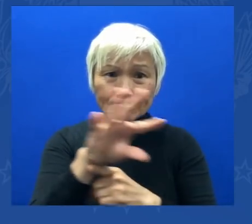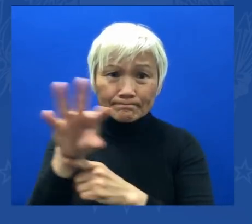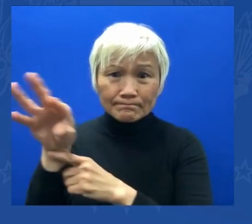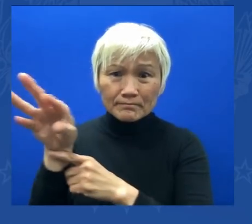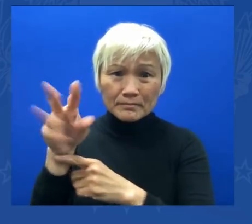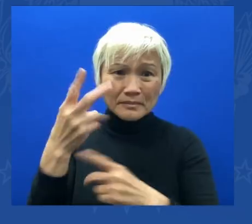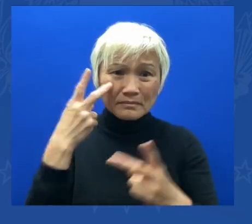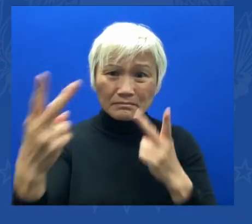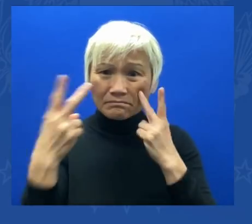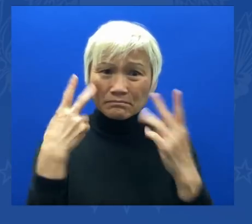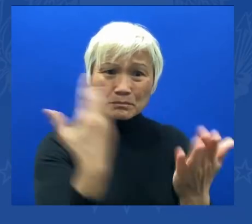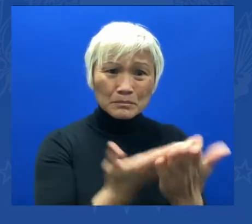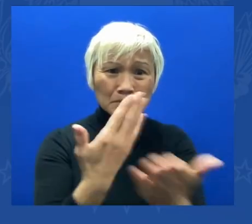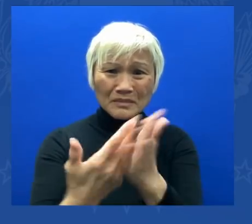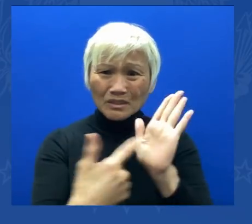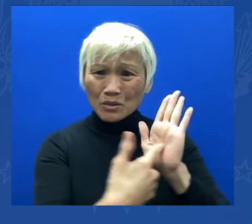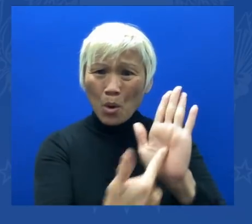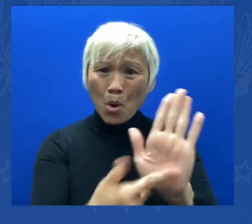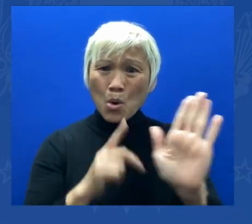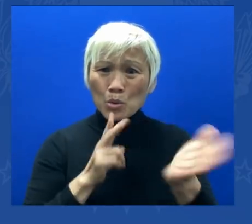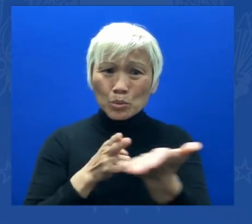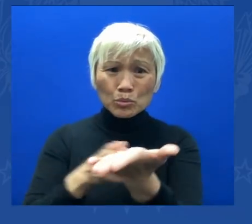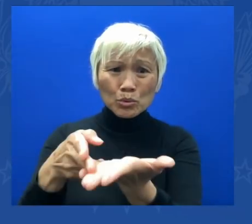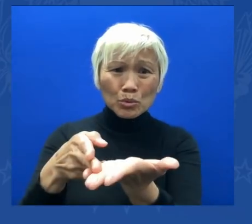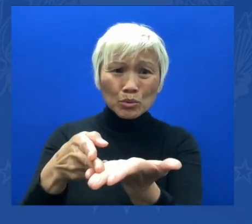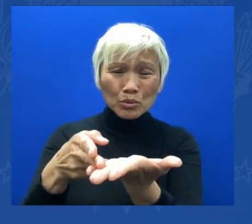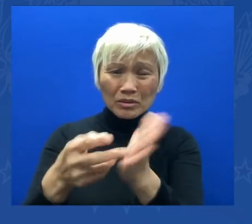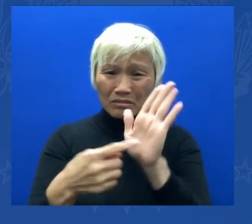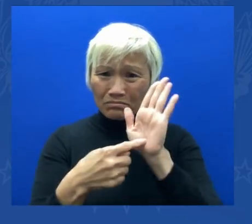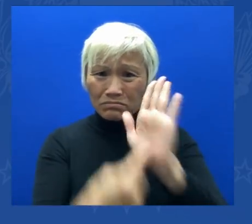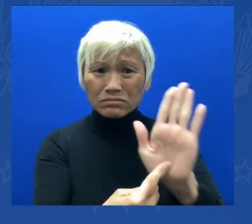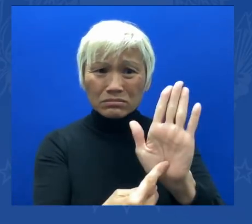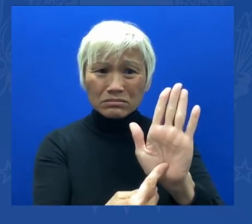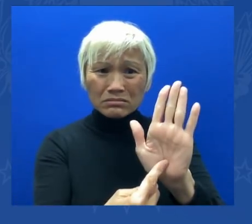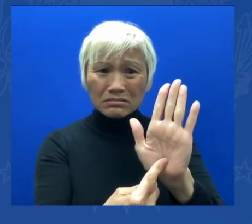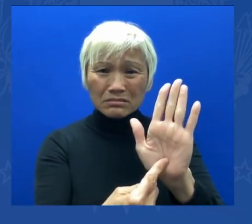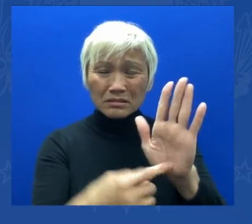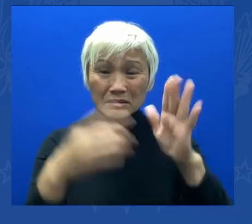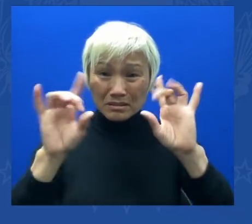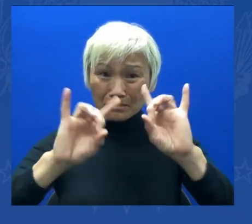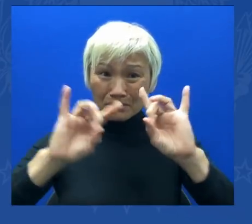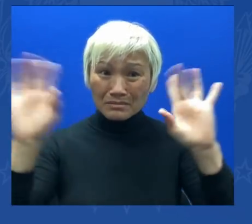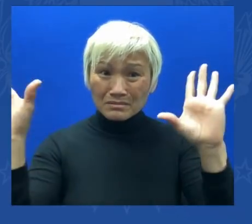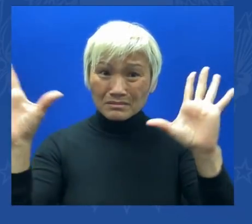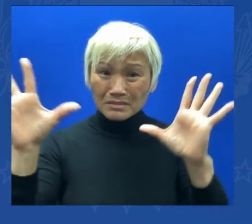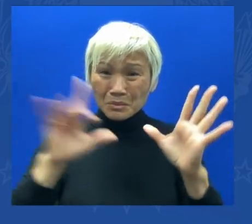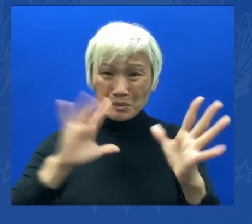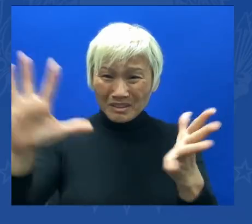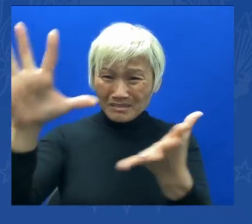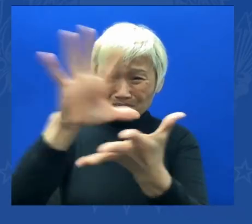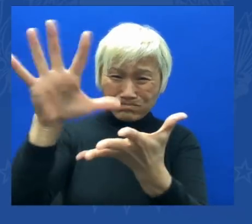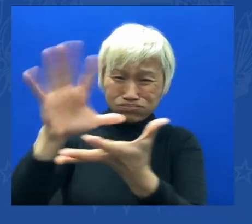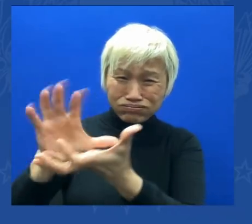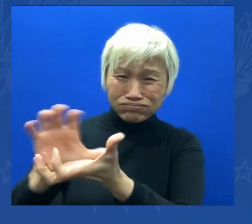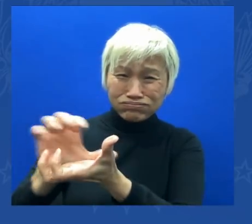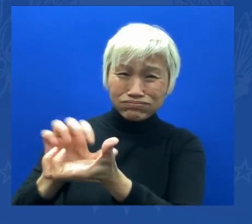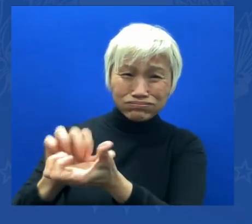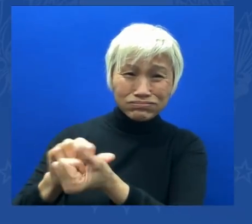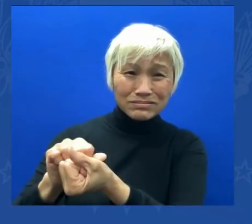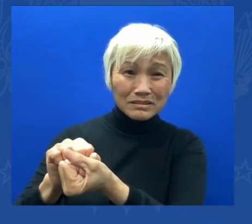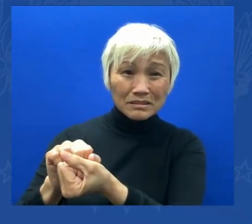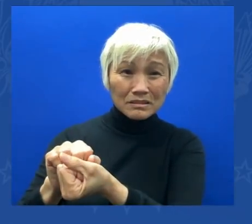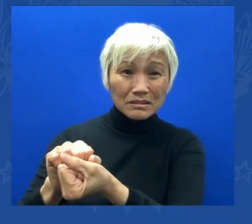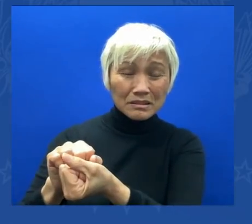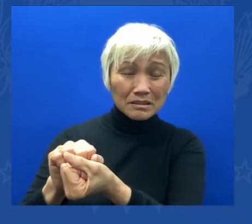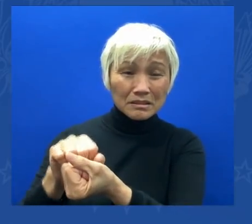showing the destruction and the devastation and, yes, the war crimes. Tonight, we